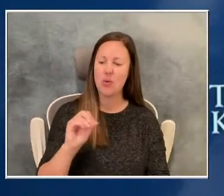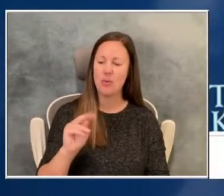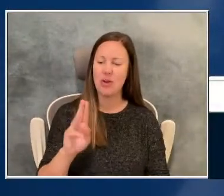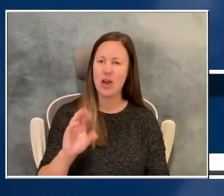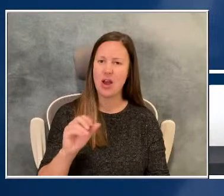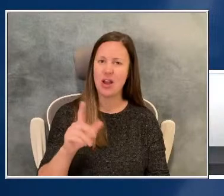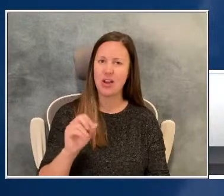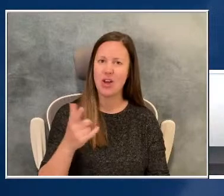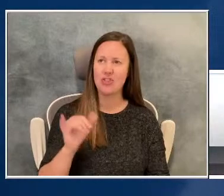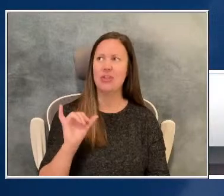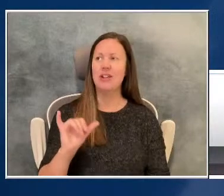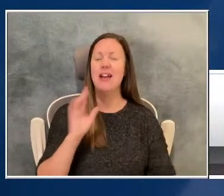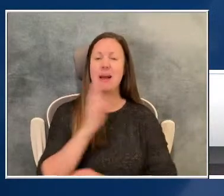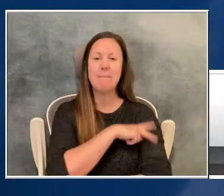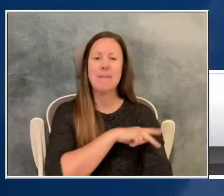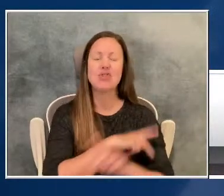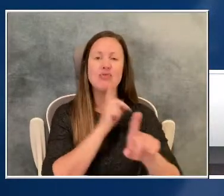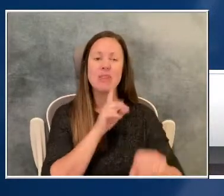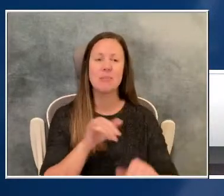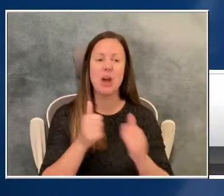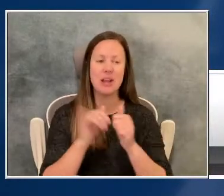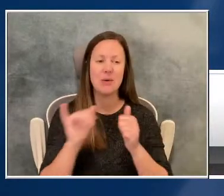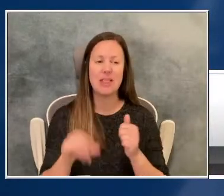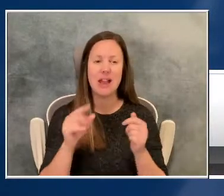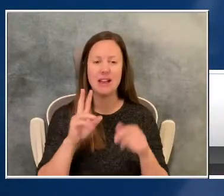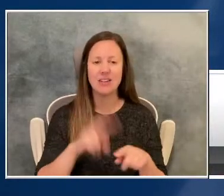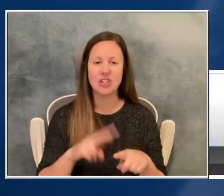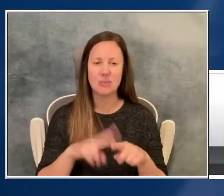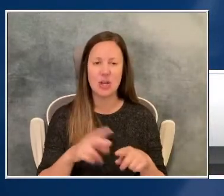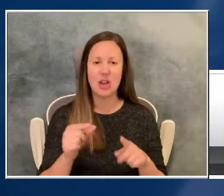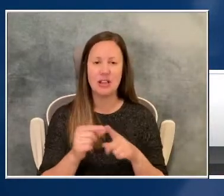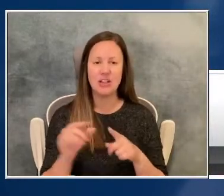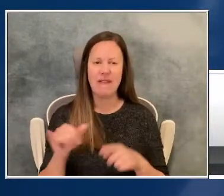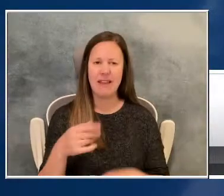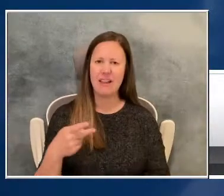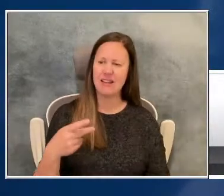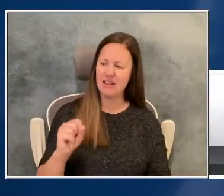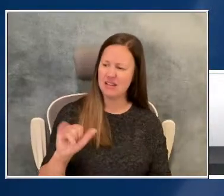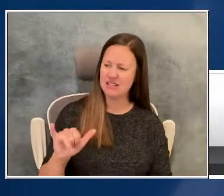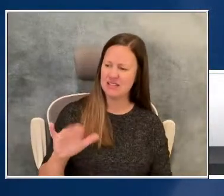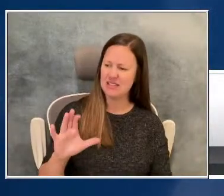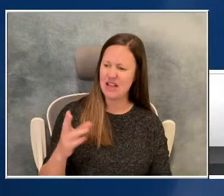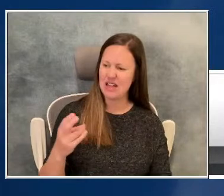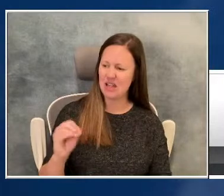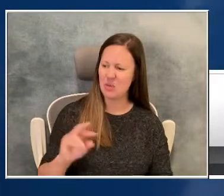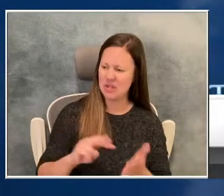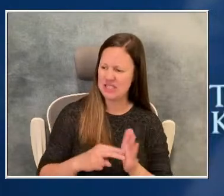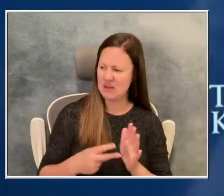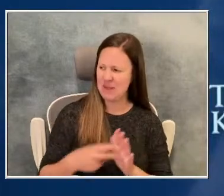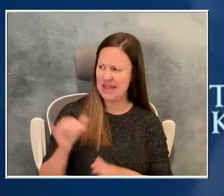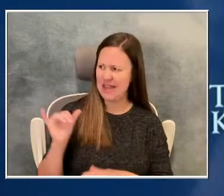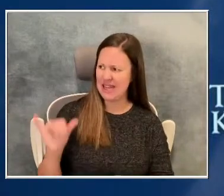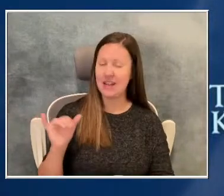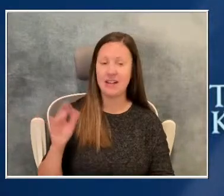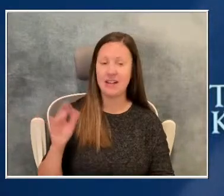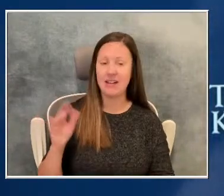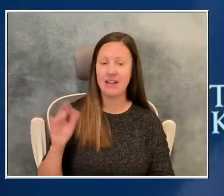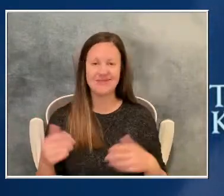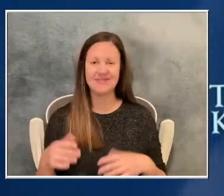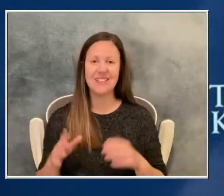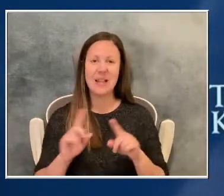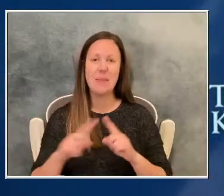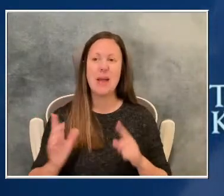of responded to that terminology, kind of like psycho, what does that mean? Am I psycho? I see it. But our official field is